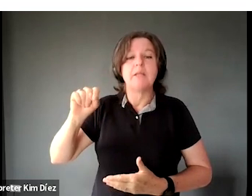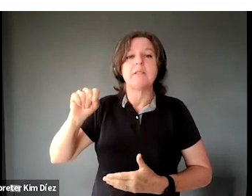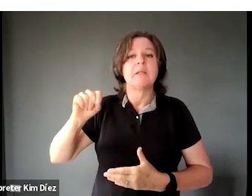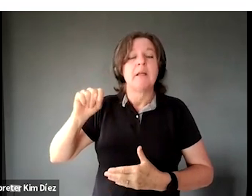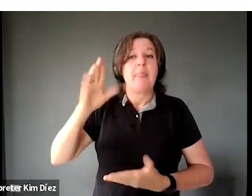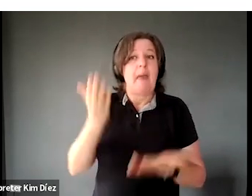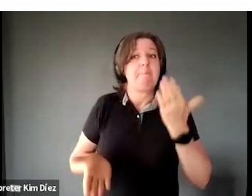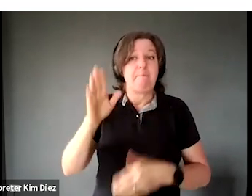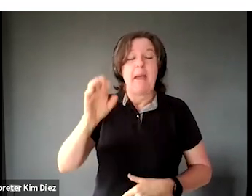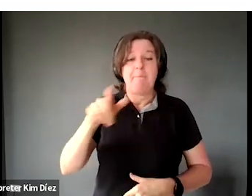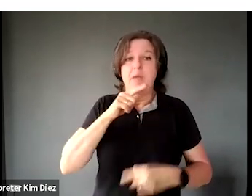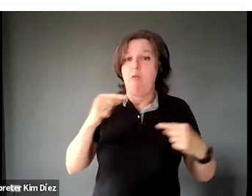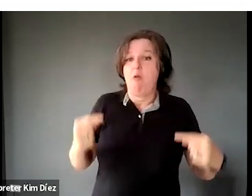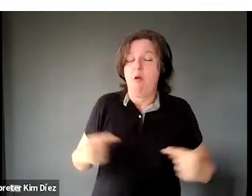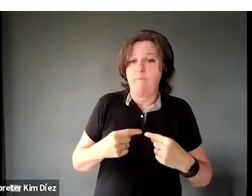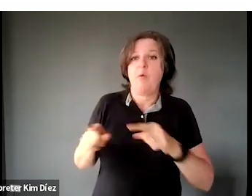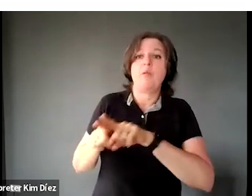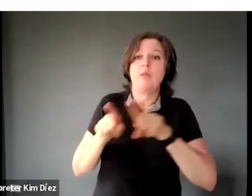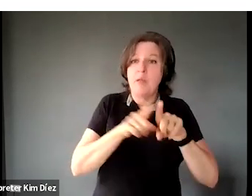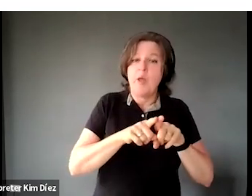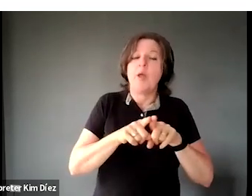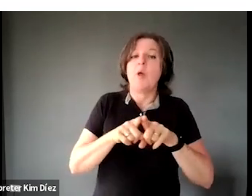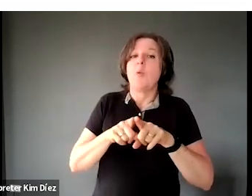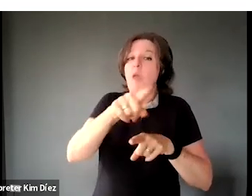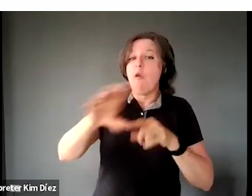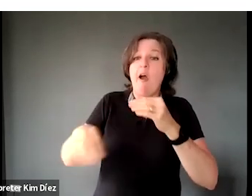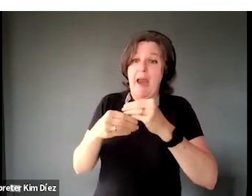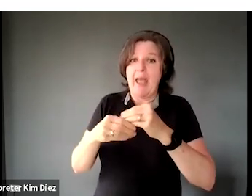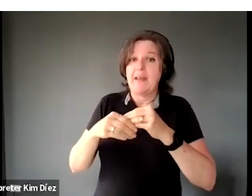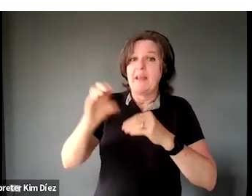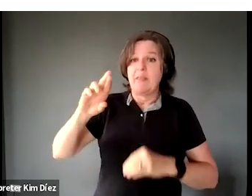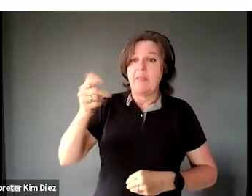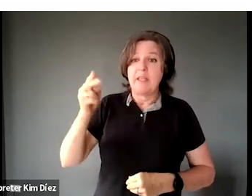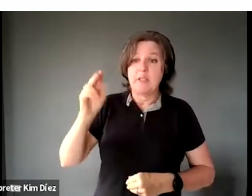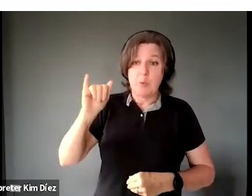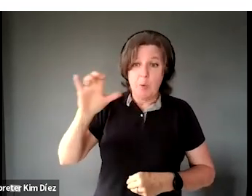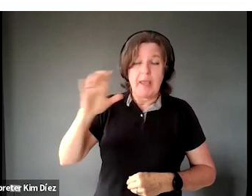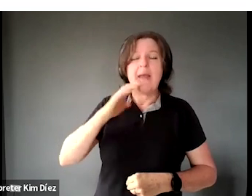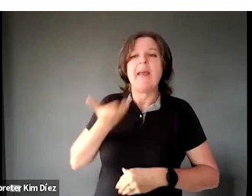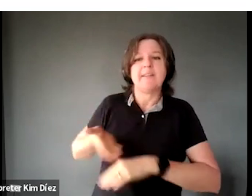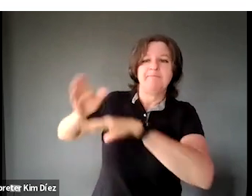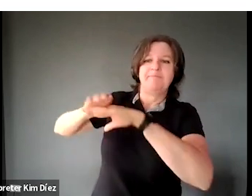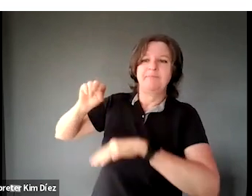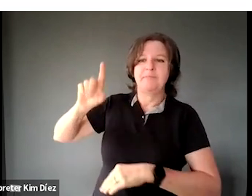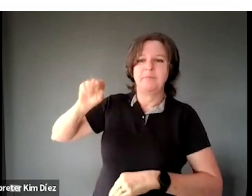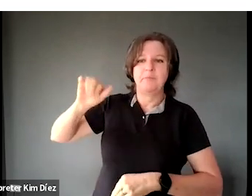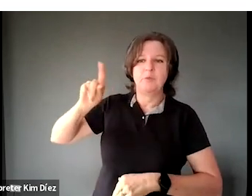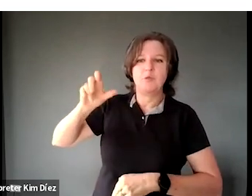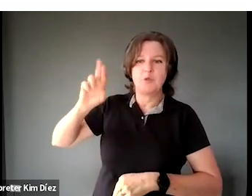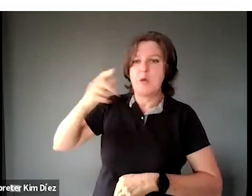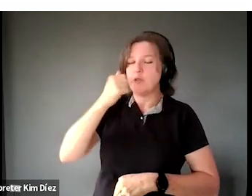cadmium or any other heavy metal that could be harmful. Not only that, we're going to be helping with a better nutrition because organic